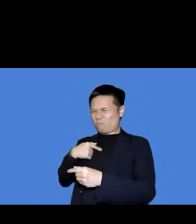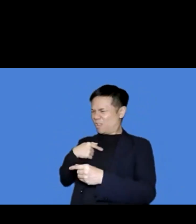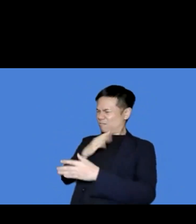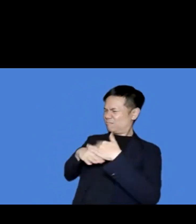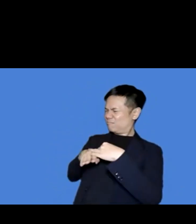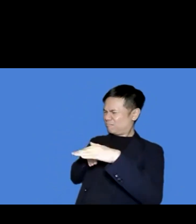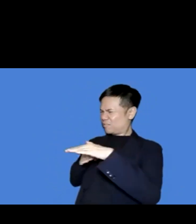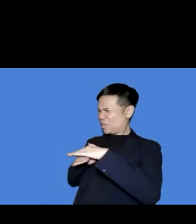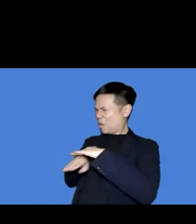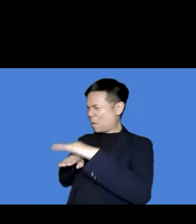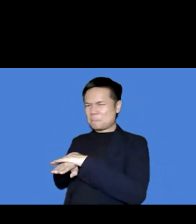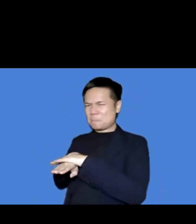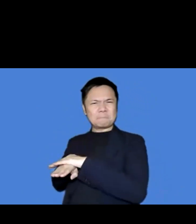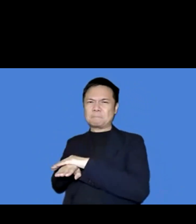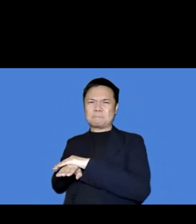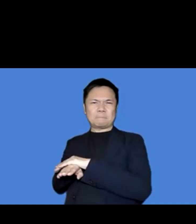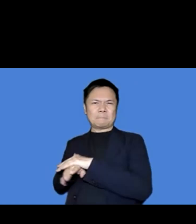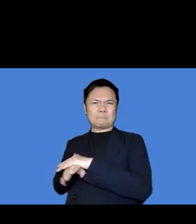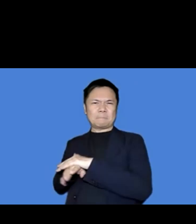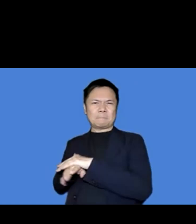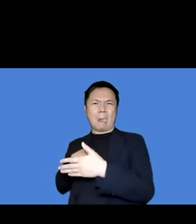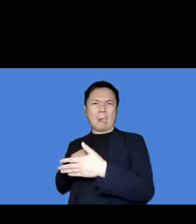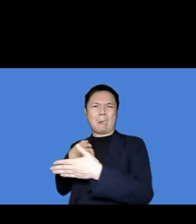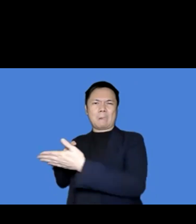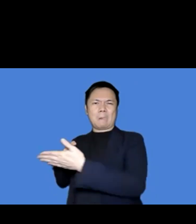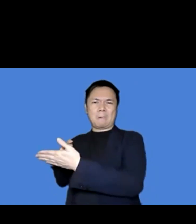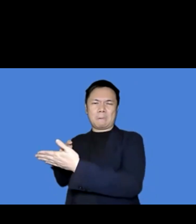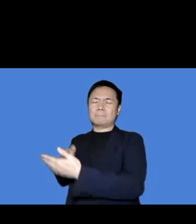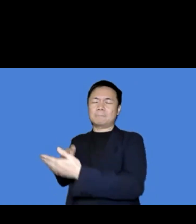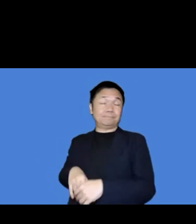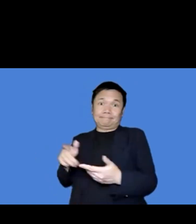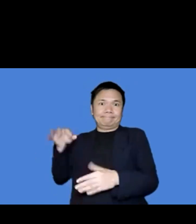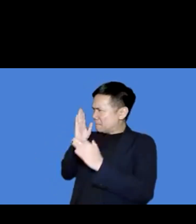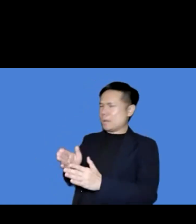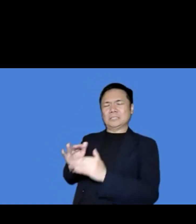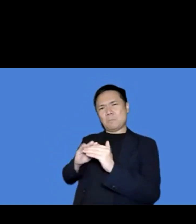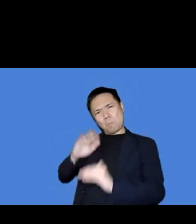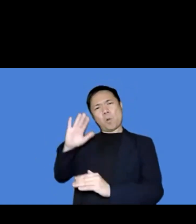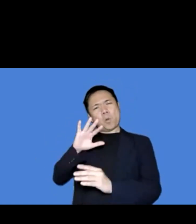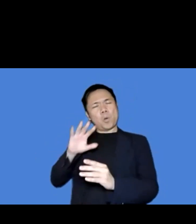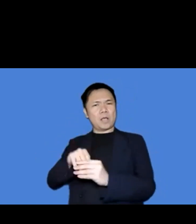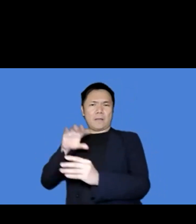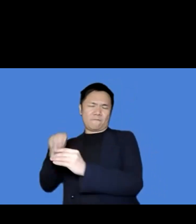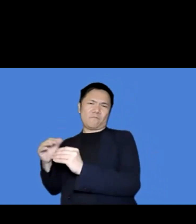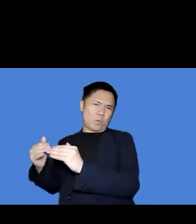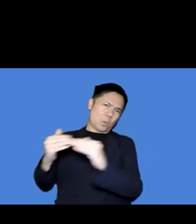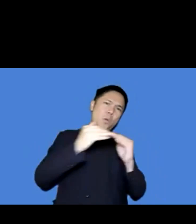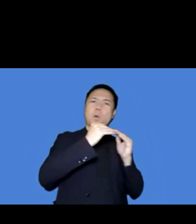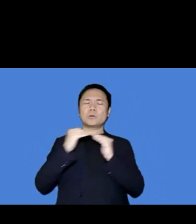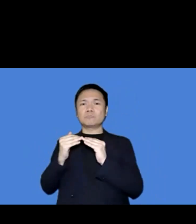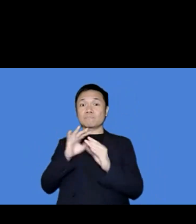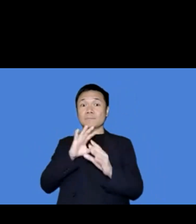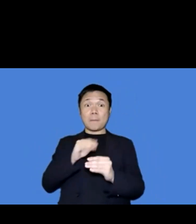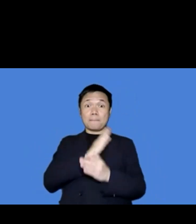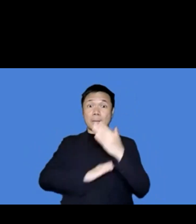not accessible. So we can seek the commitment to ensure the electoral process should be inclusive and accessible for